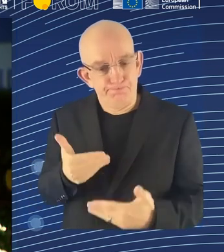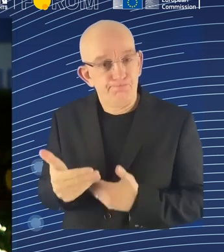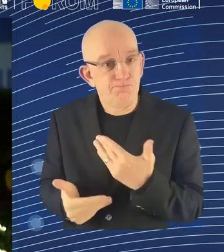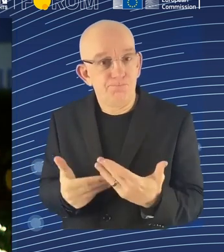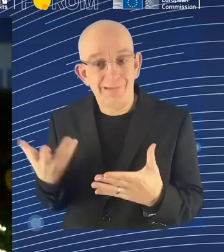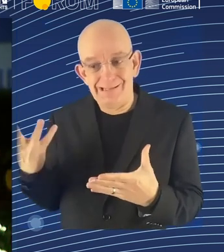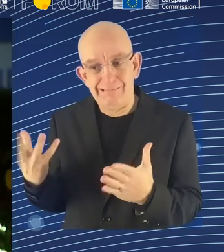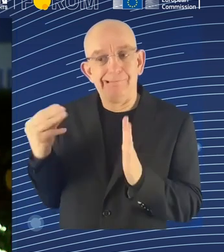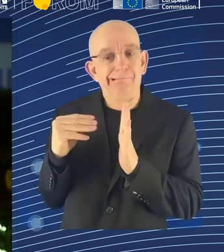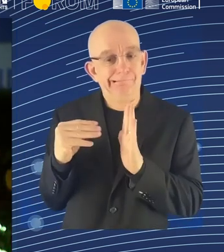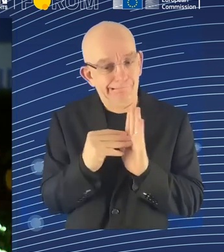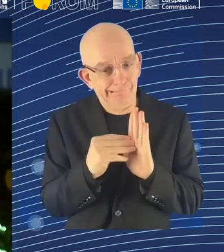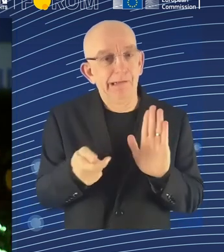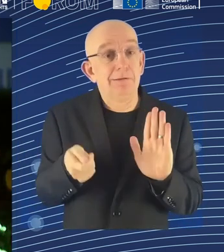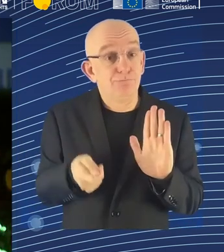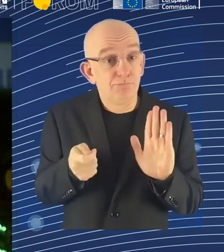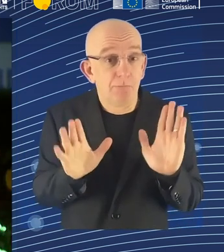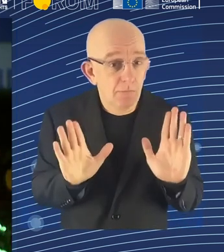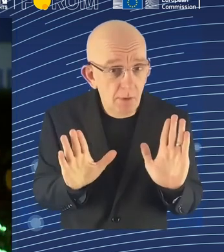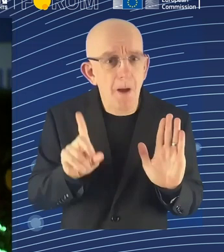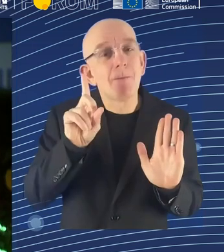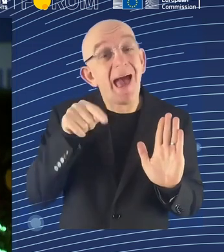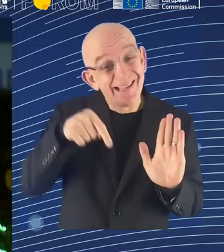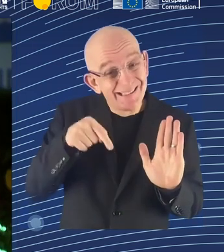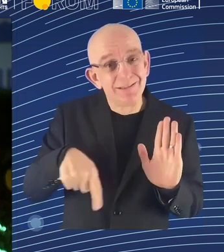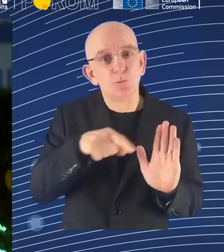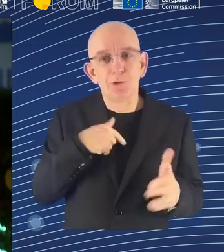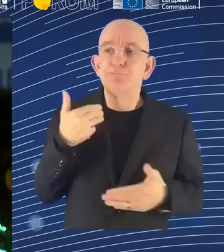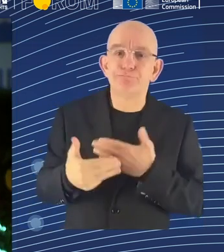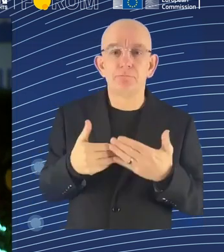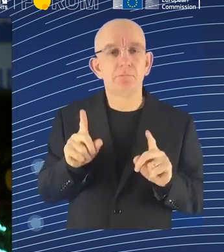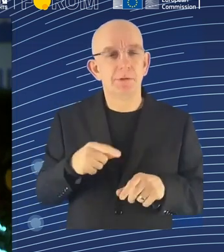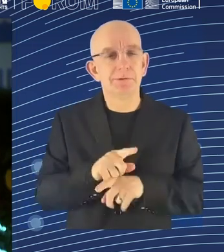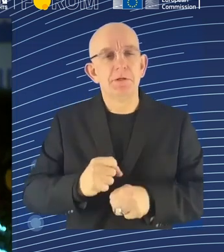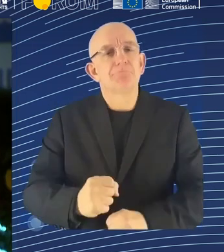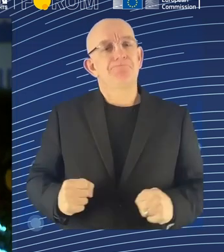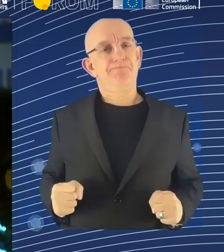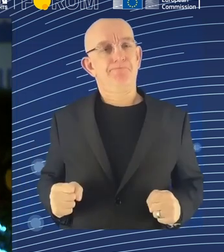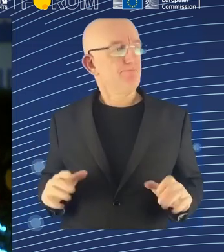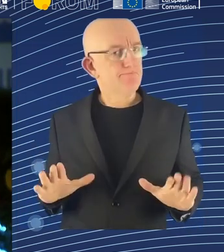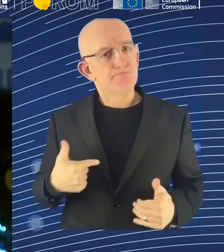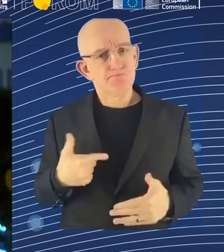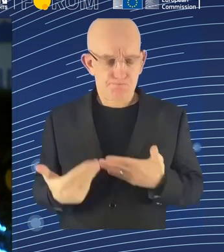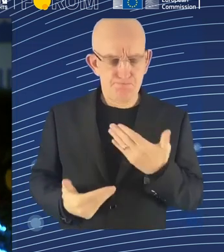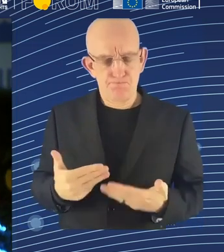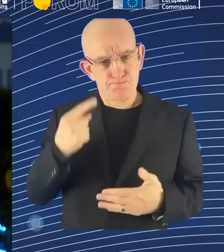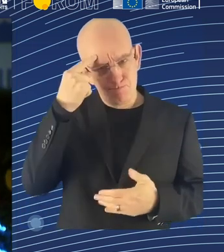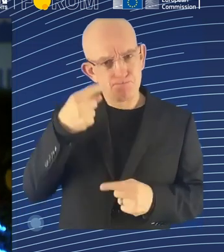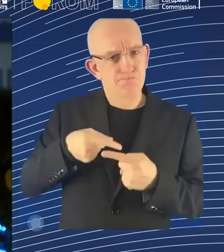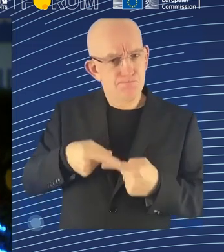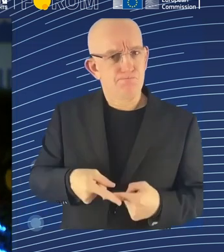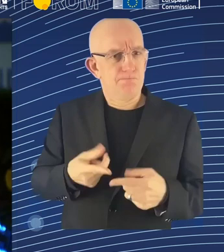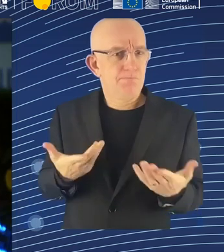who represent our democracy. And I can tell you that we have had